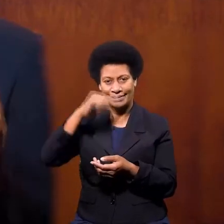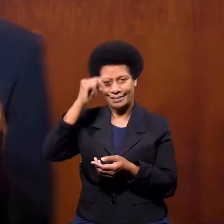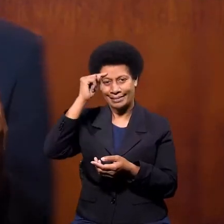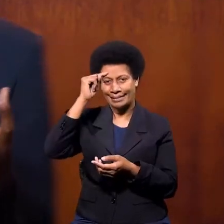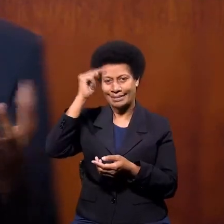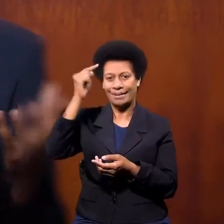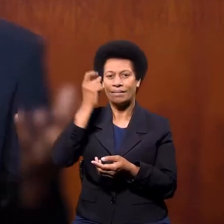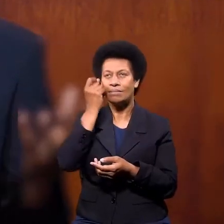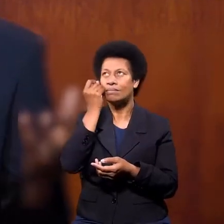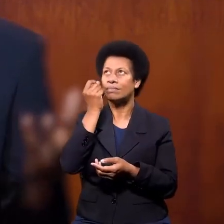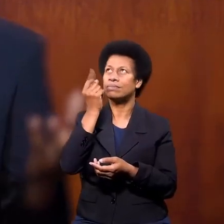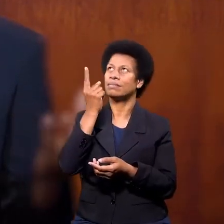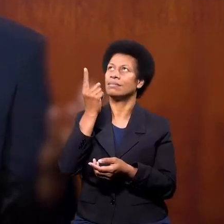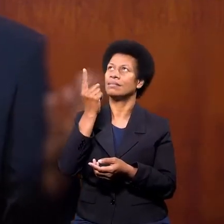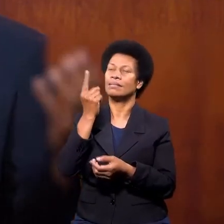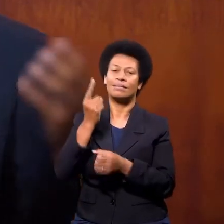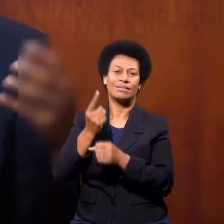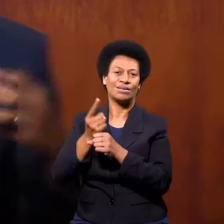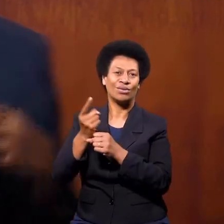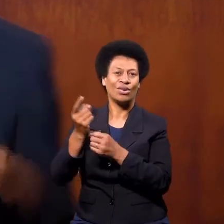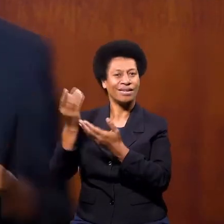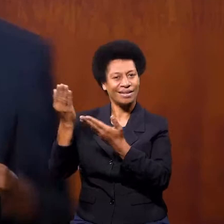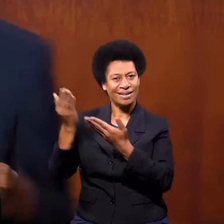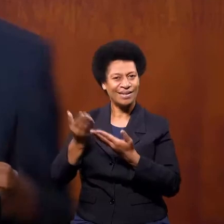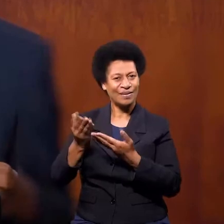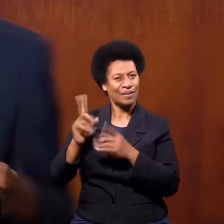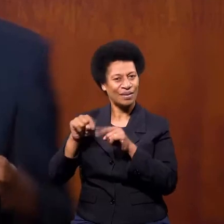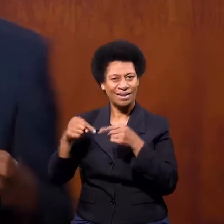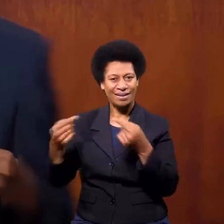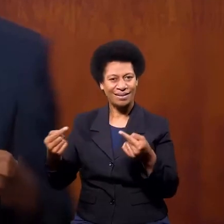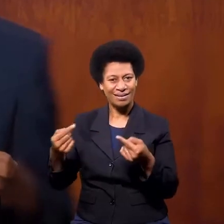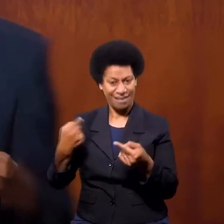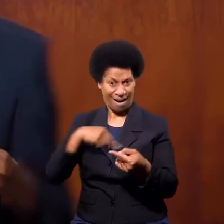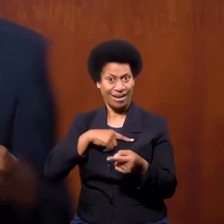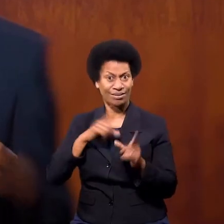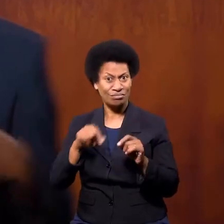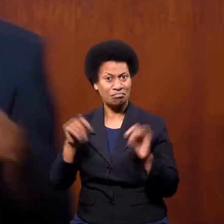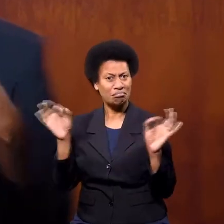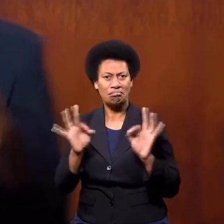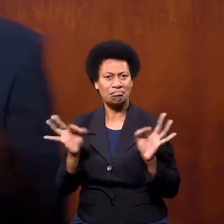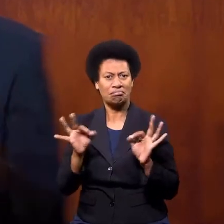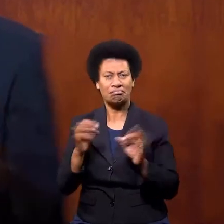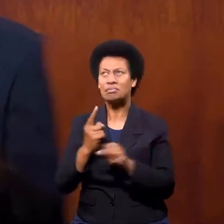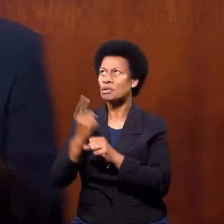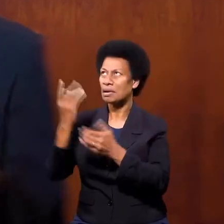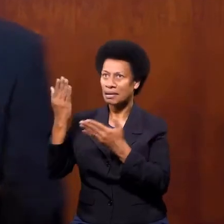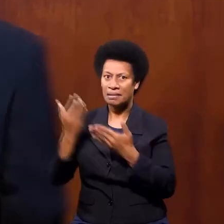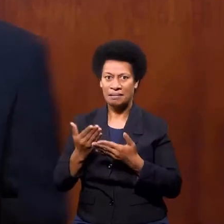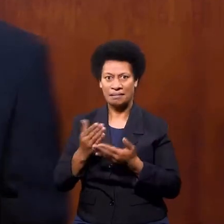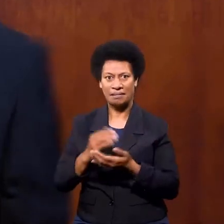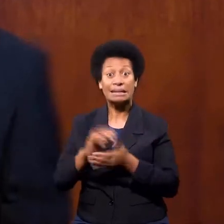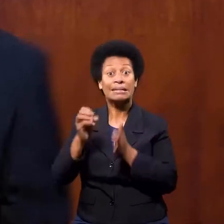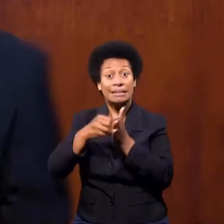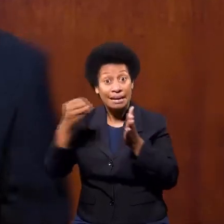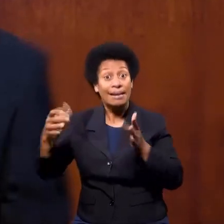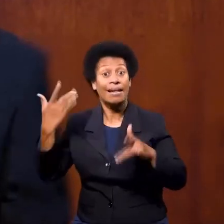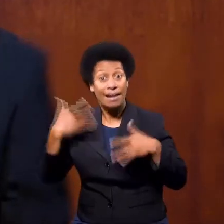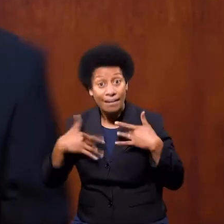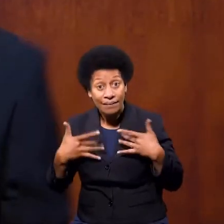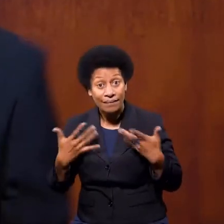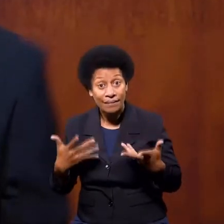that you realize that everything is provided for you. Amen. And even to something that you cannot see, that is eternal